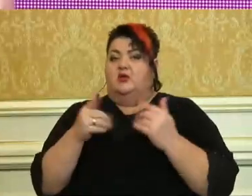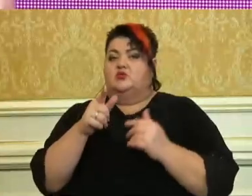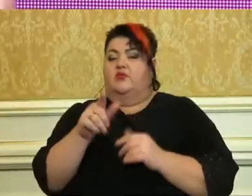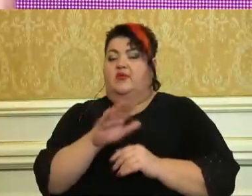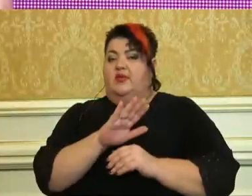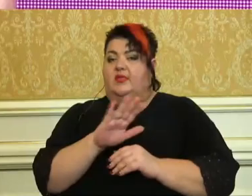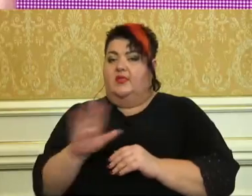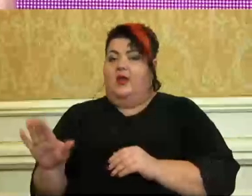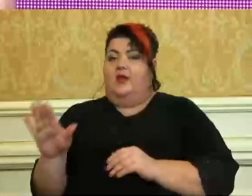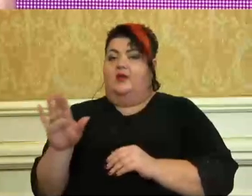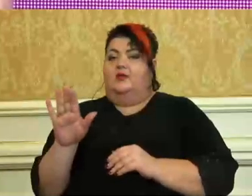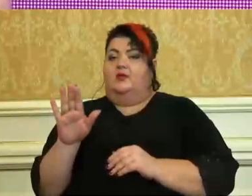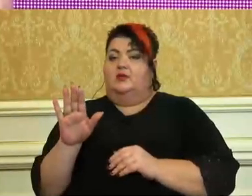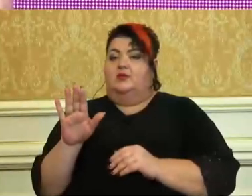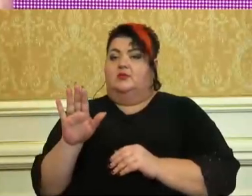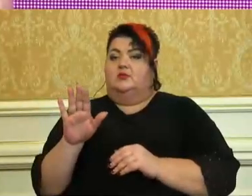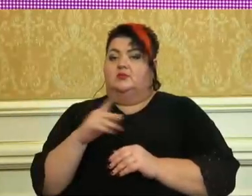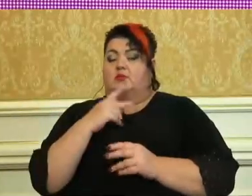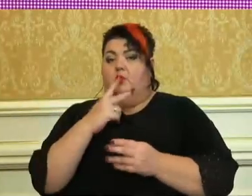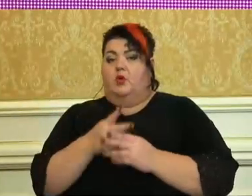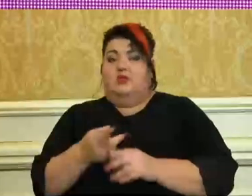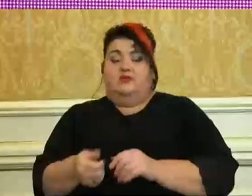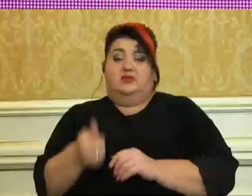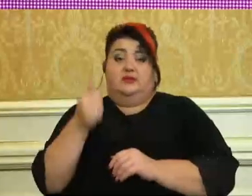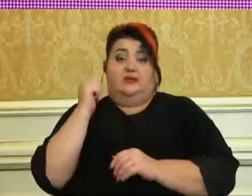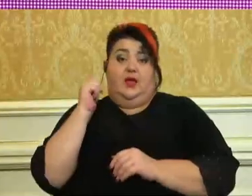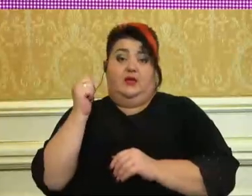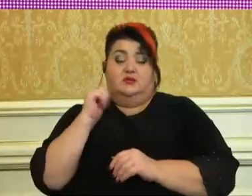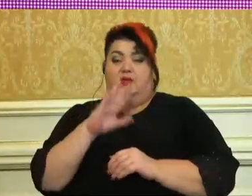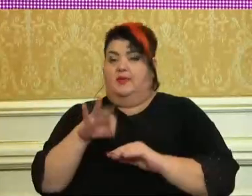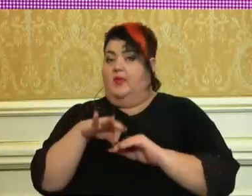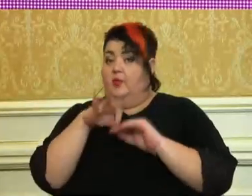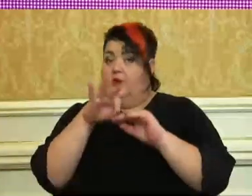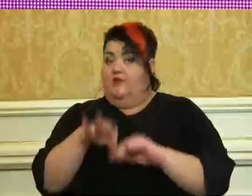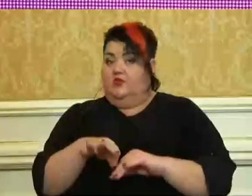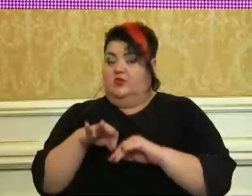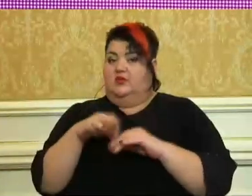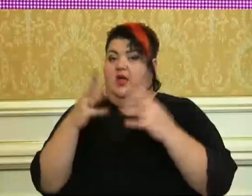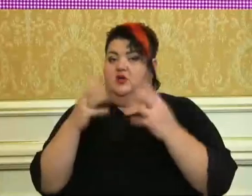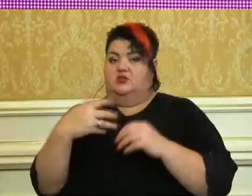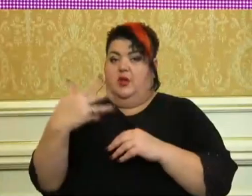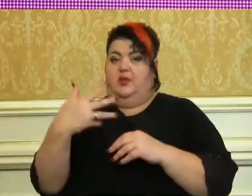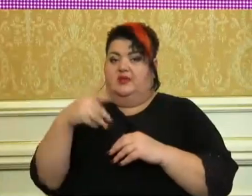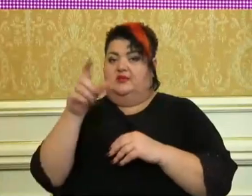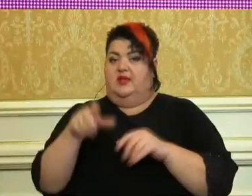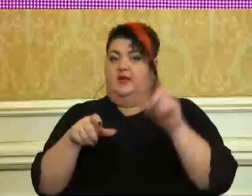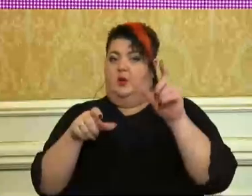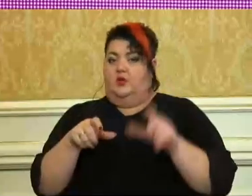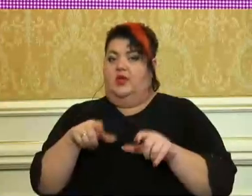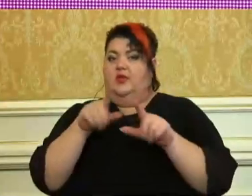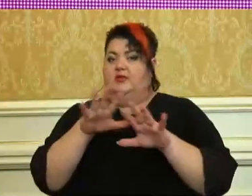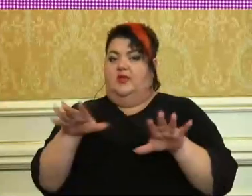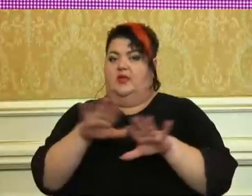more hands and bring her with you, you are not leading. You are building your resume.